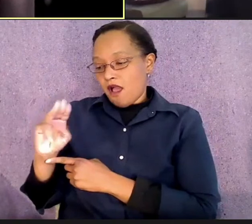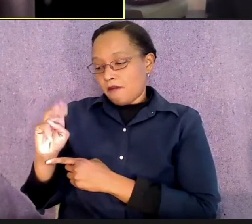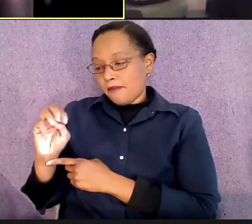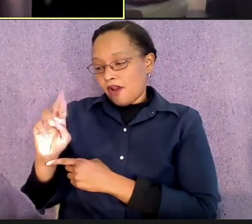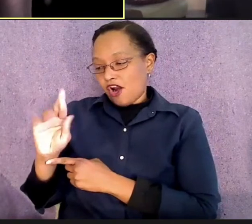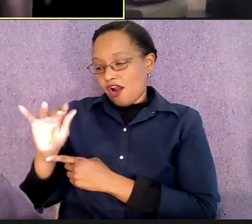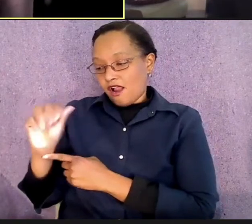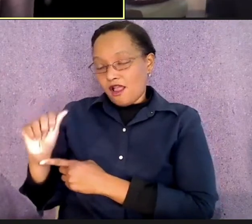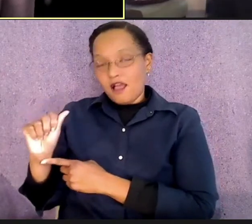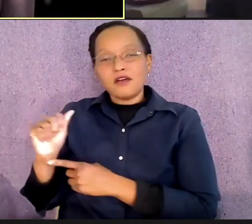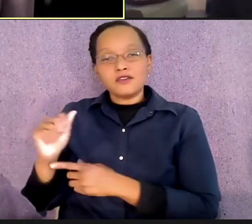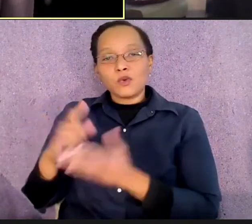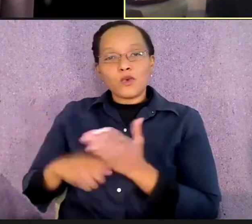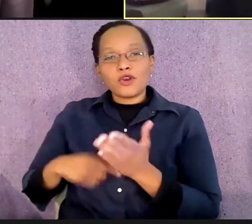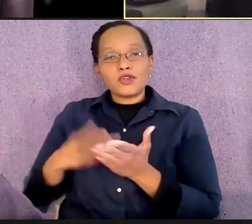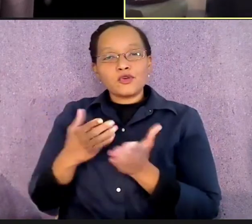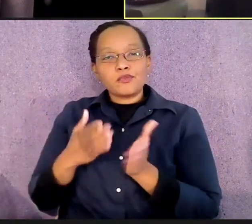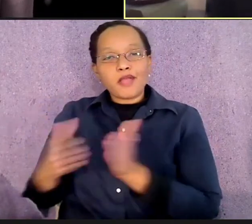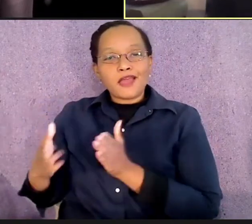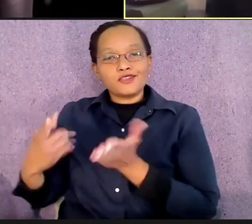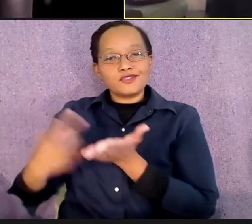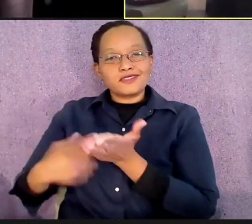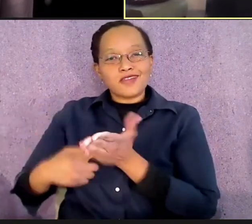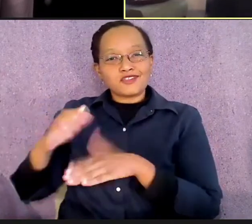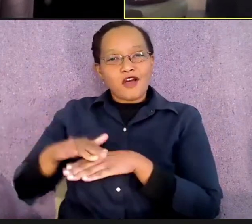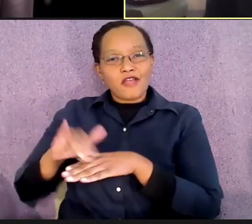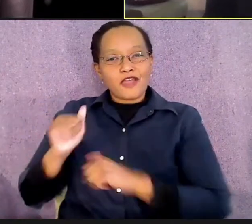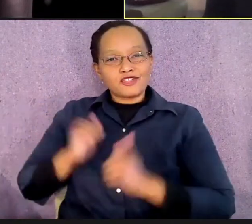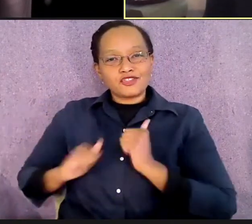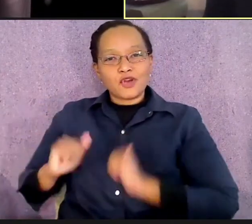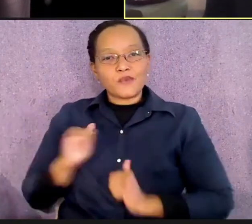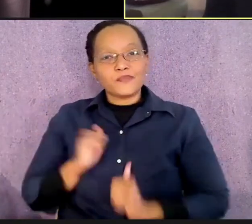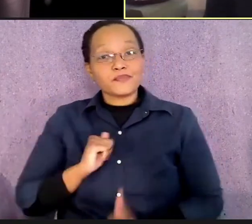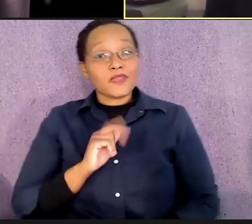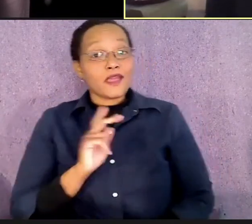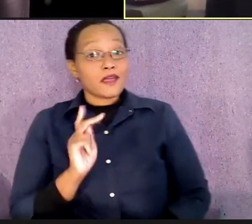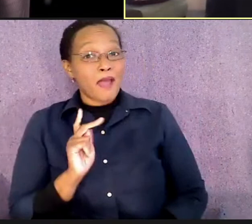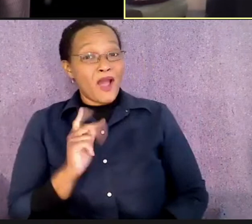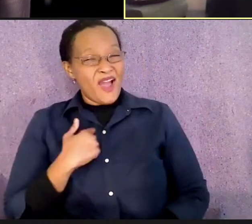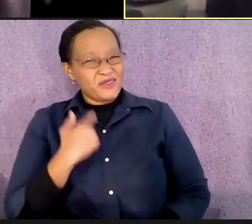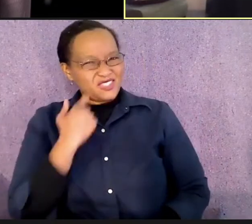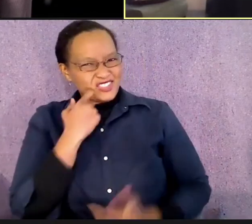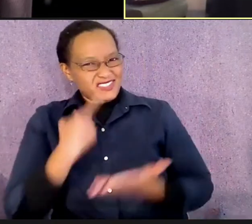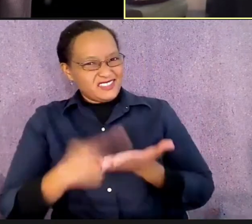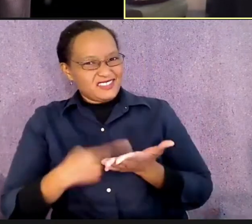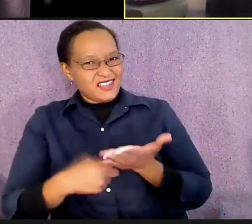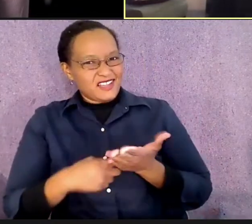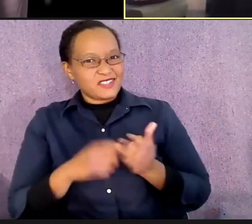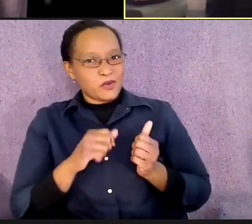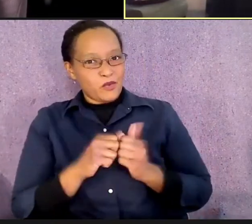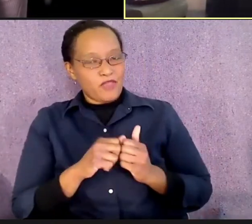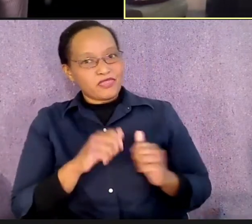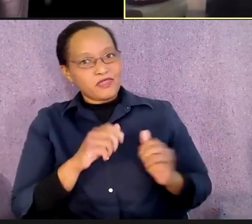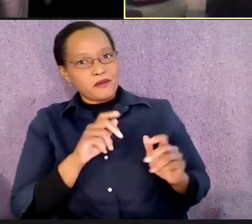topics do you plan to cover? It's funny. I just got off a phone call with the showrunner, Sandy,